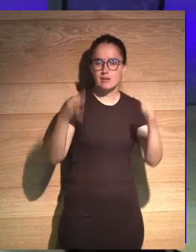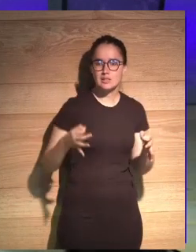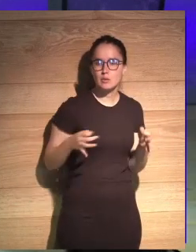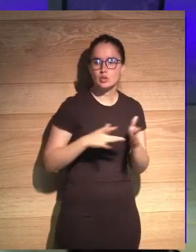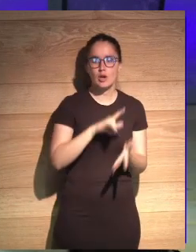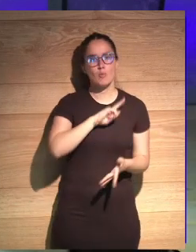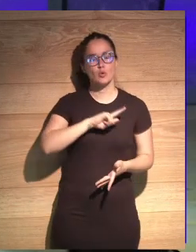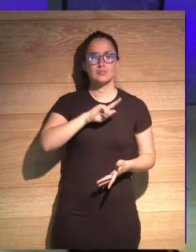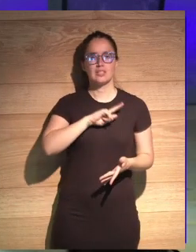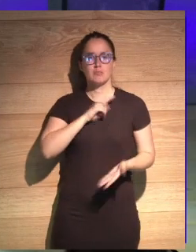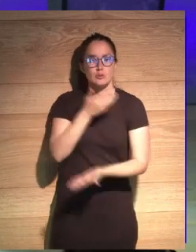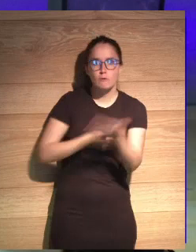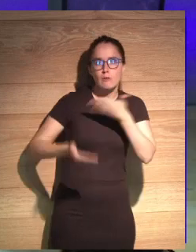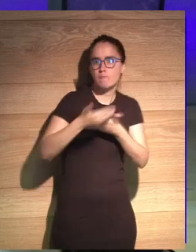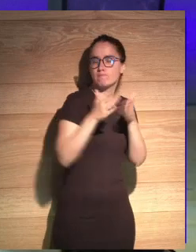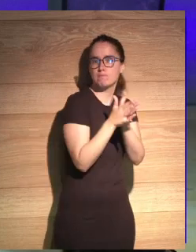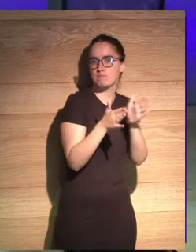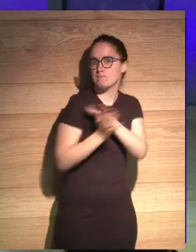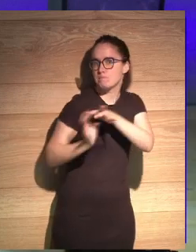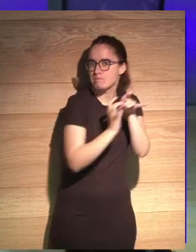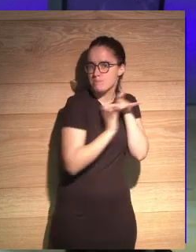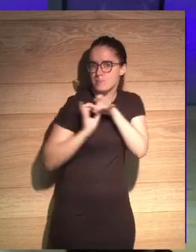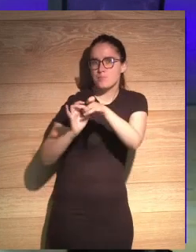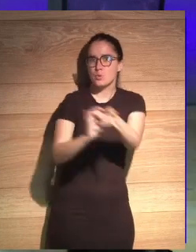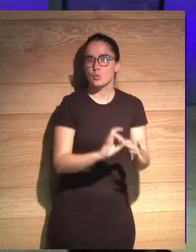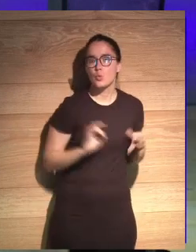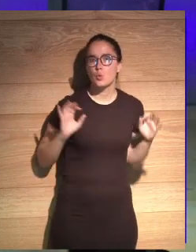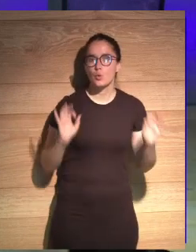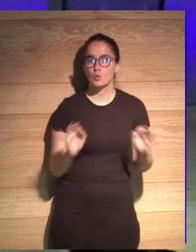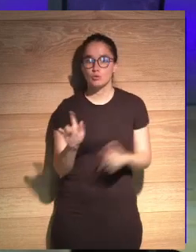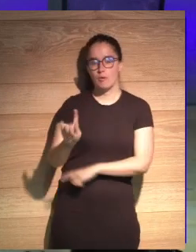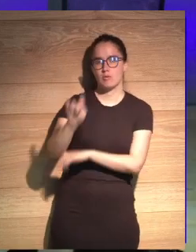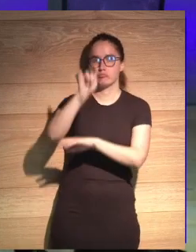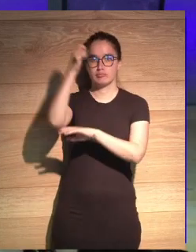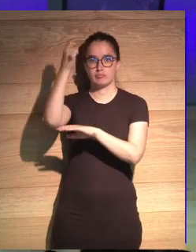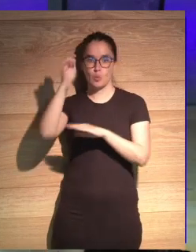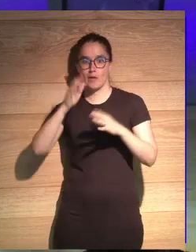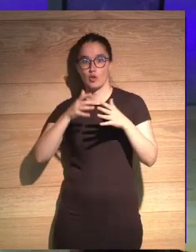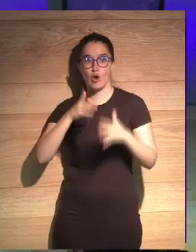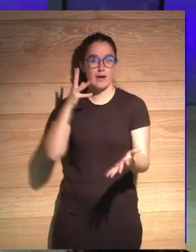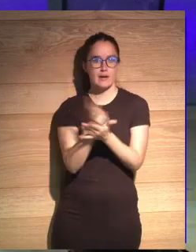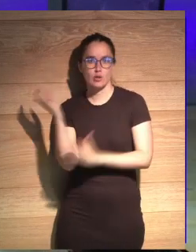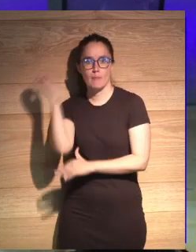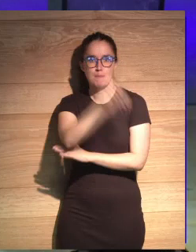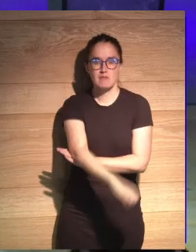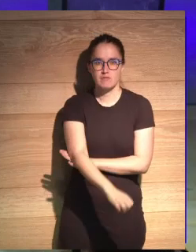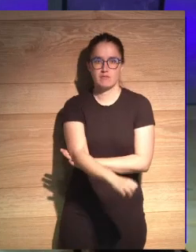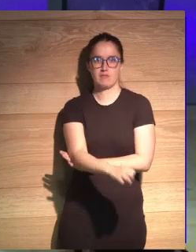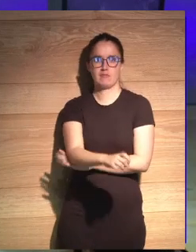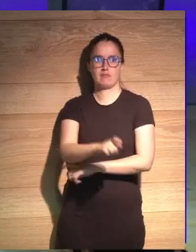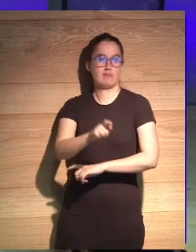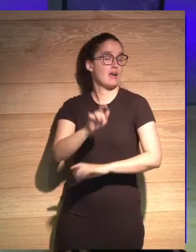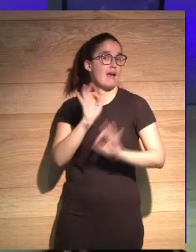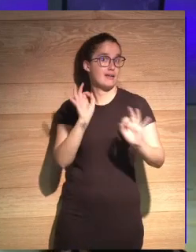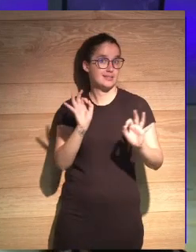your tasks, and you have to fulfill your role. But there's always this companionship feeling that actually